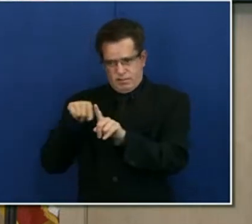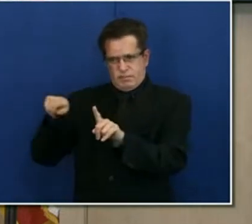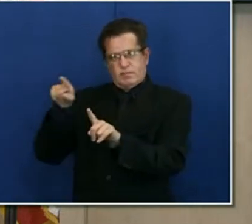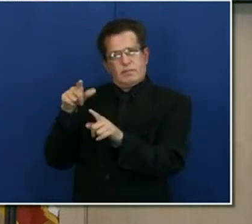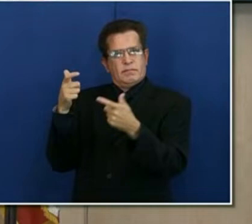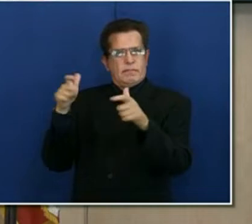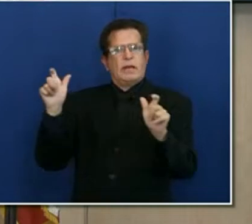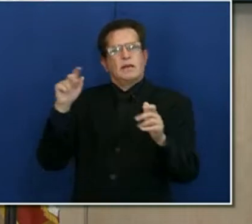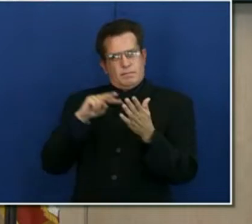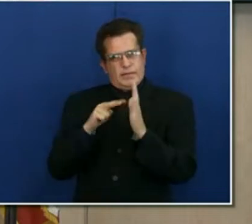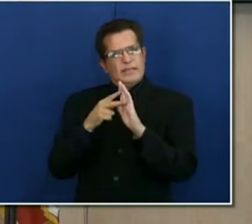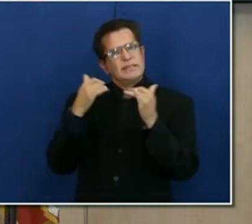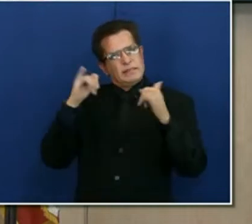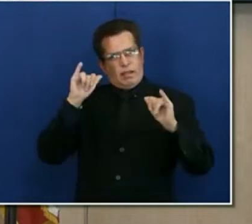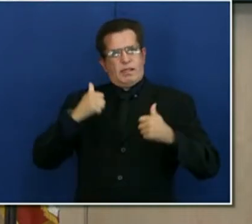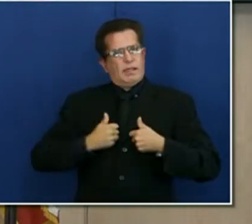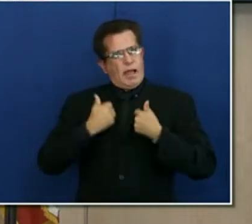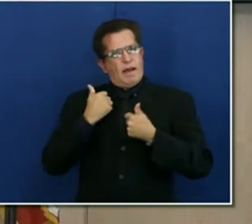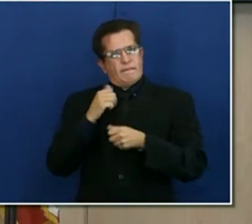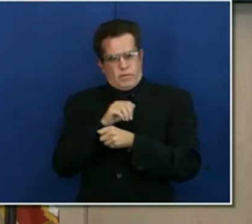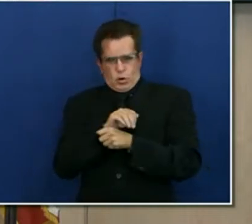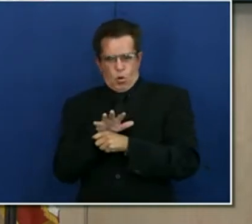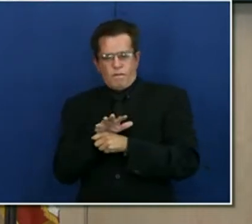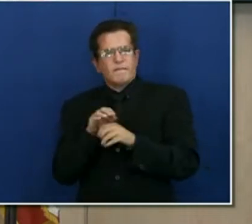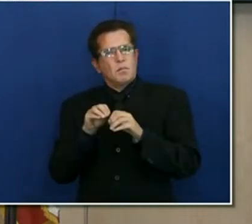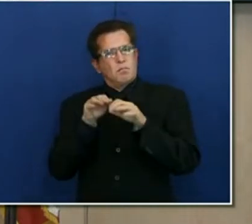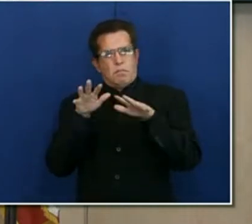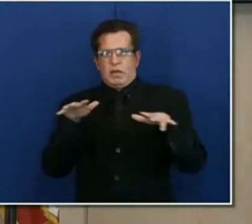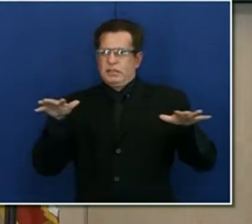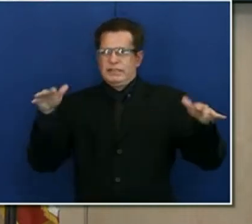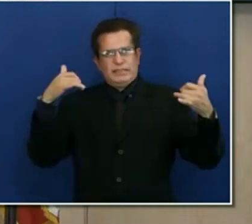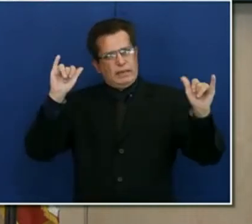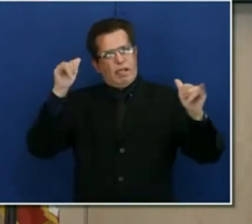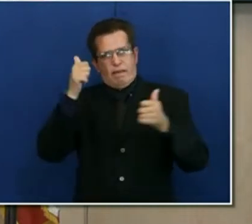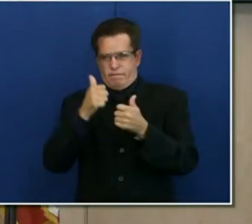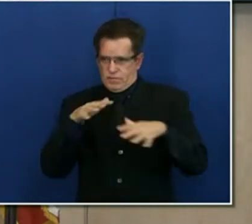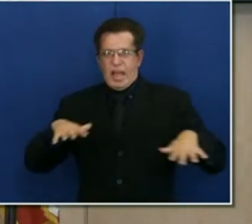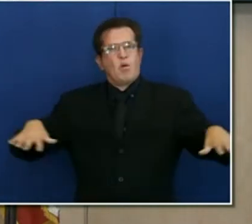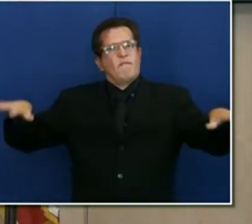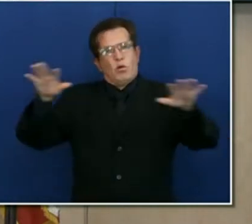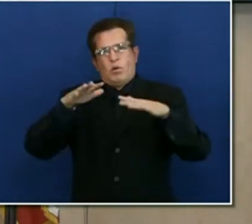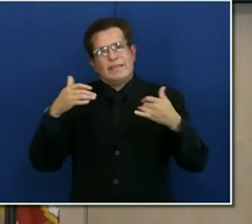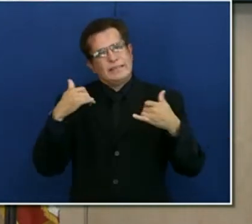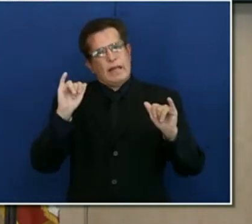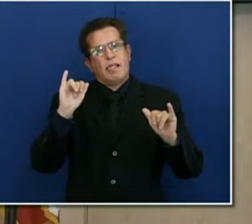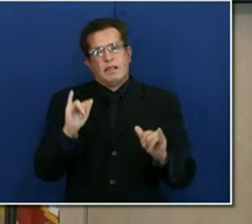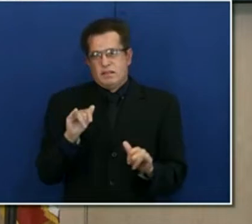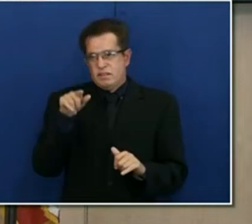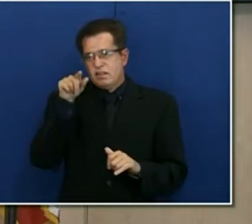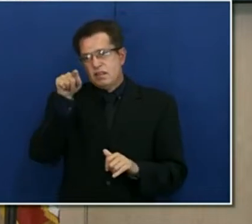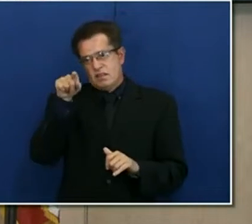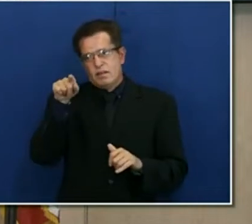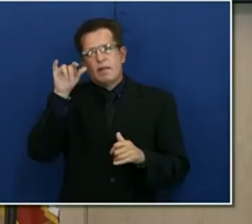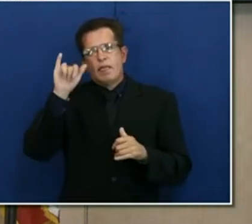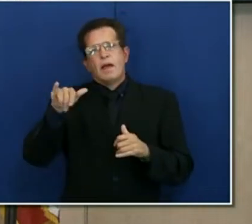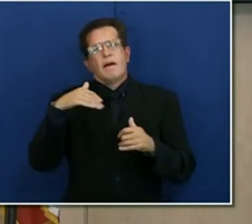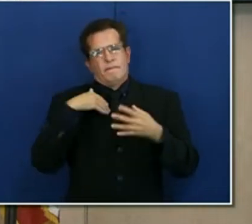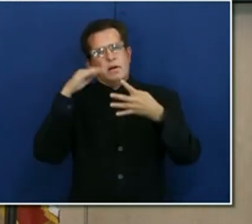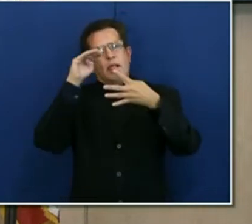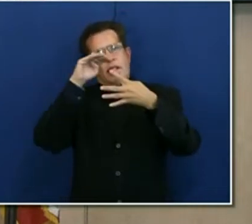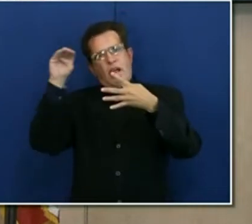is everywhere. Now, as previously shared, the Blueprint for a Safer Economy has the tier